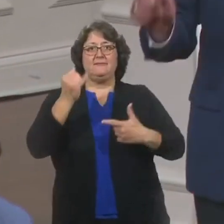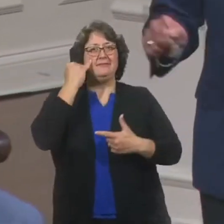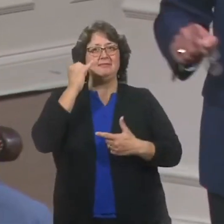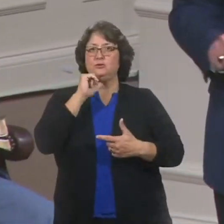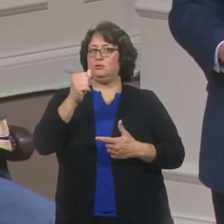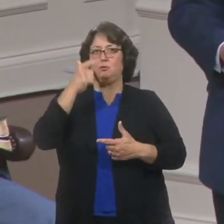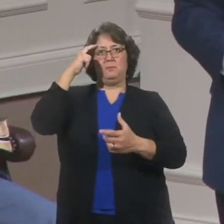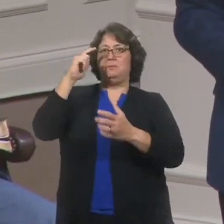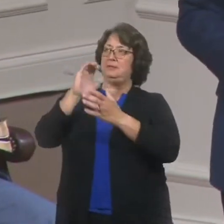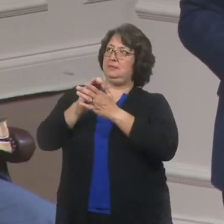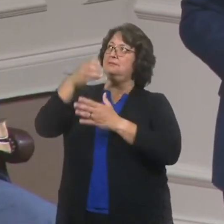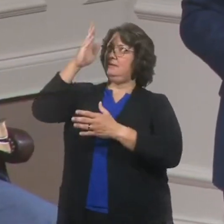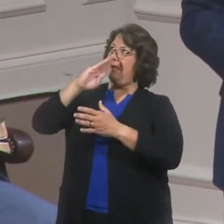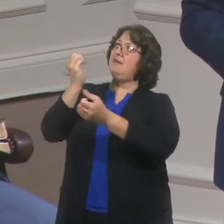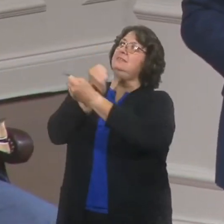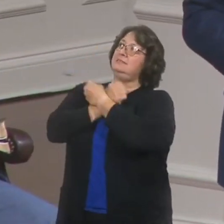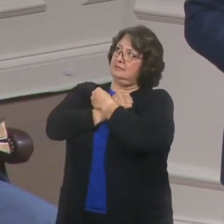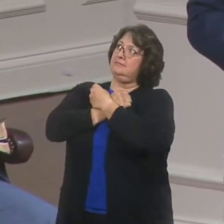that God loves them.